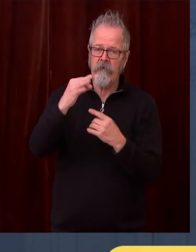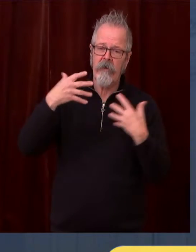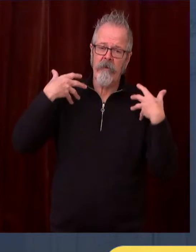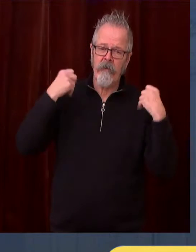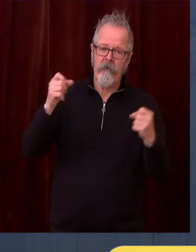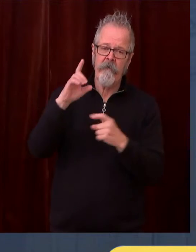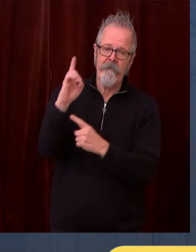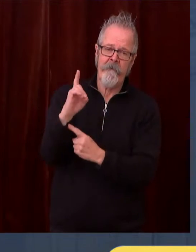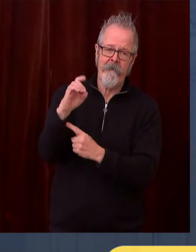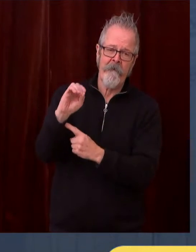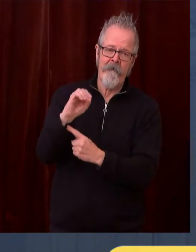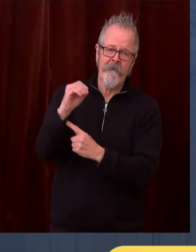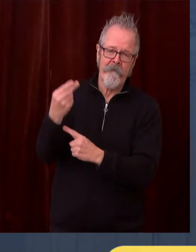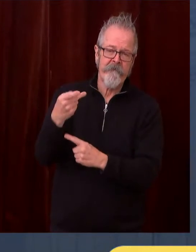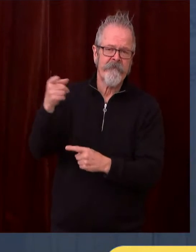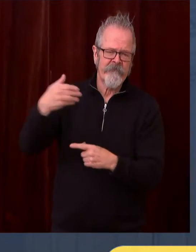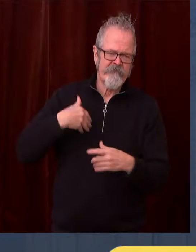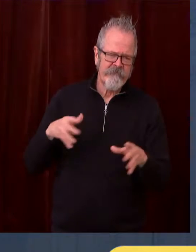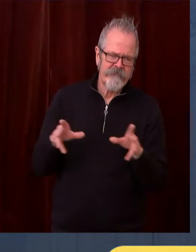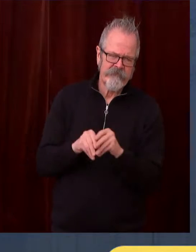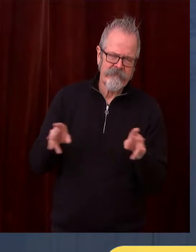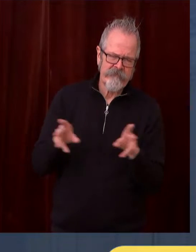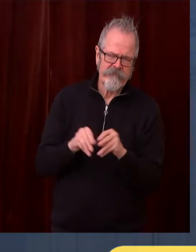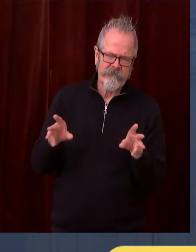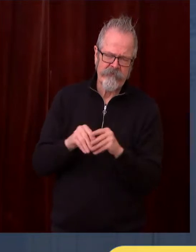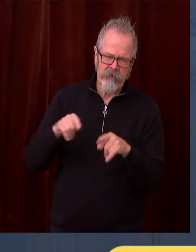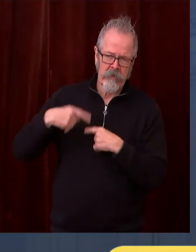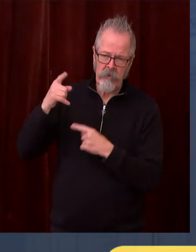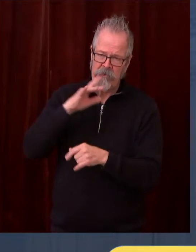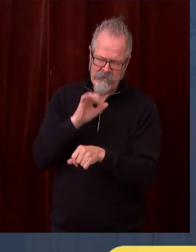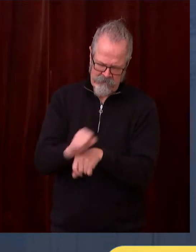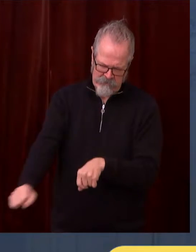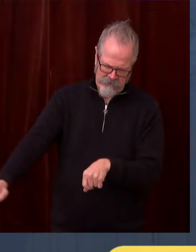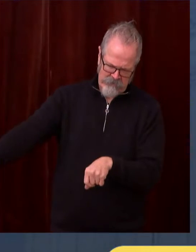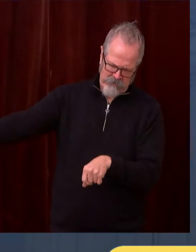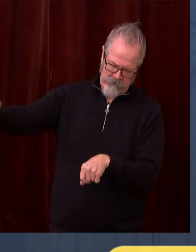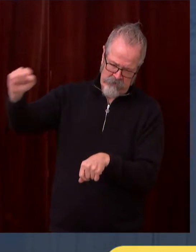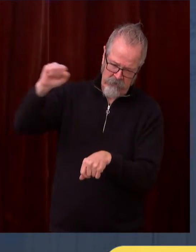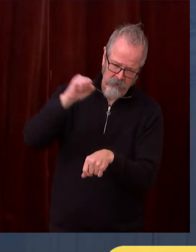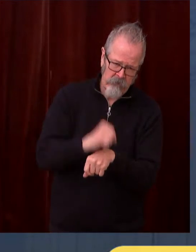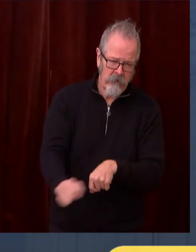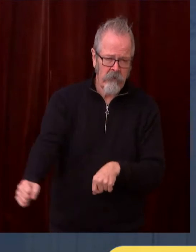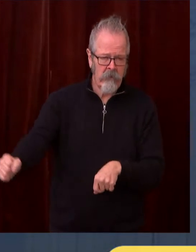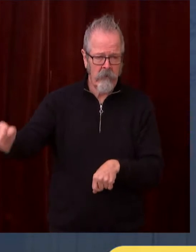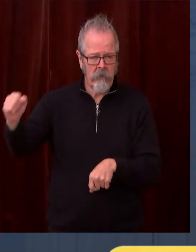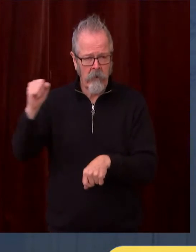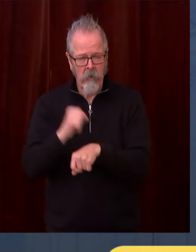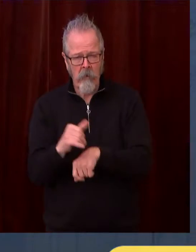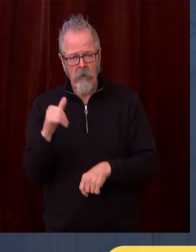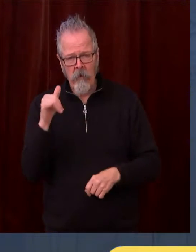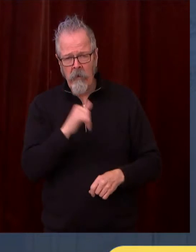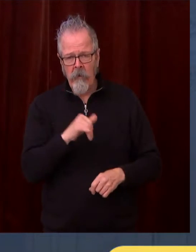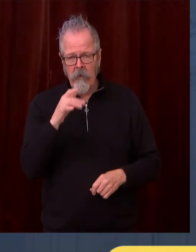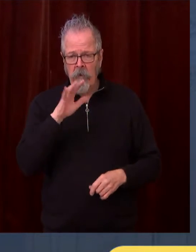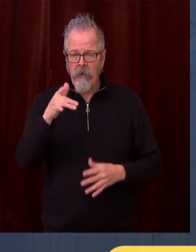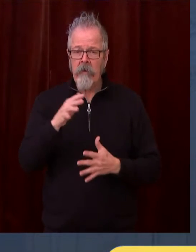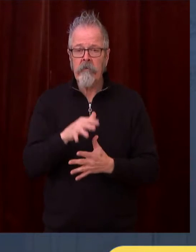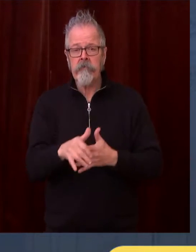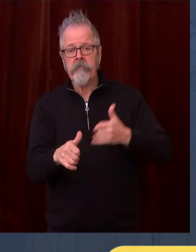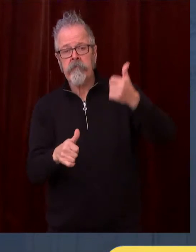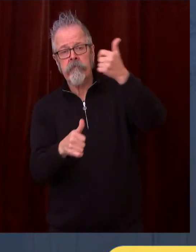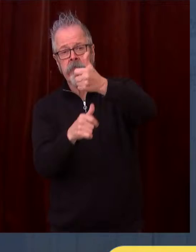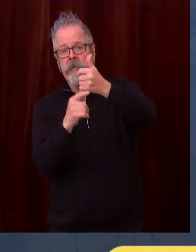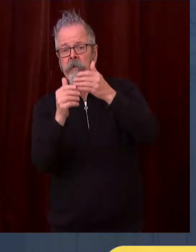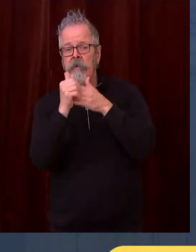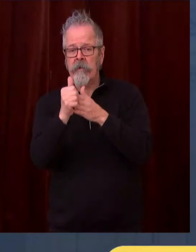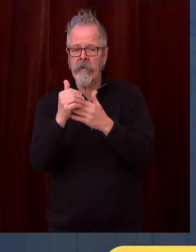done. Leading that effort has been Michelle Roberts, who's available for questions, by the way, today. And with that, now I'd like to stand for